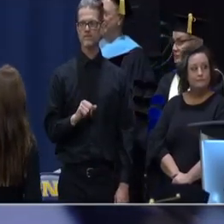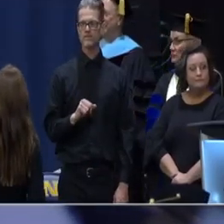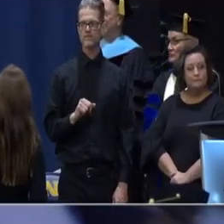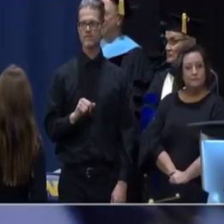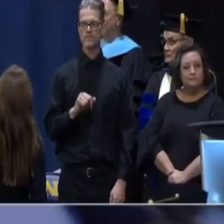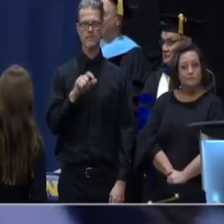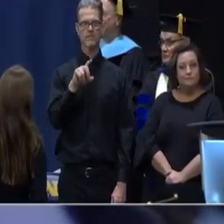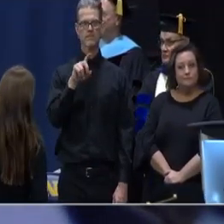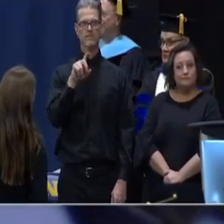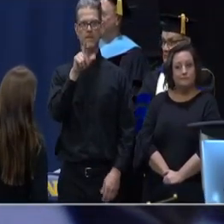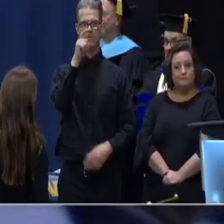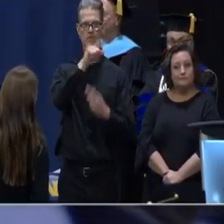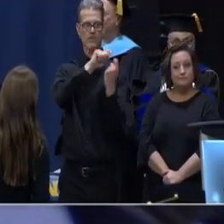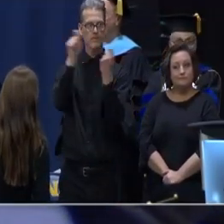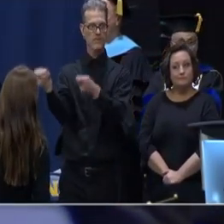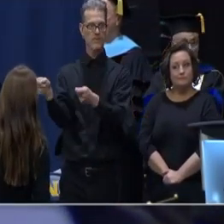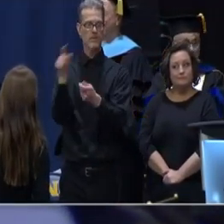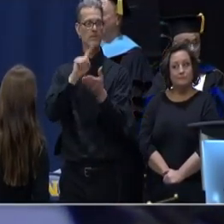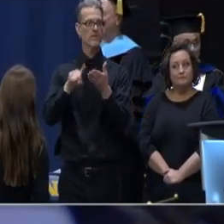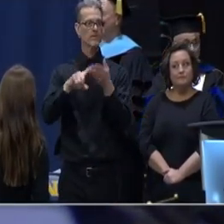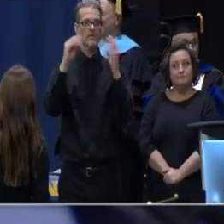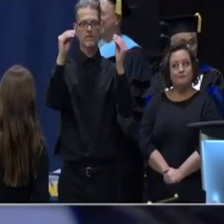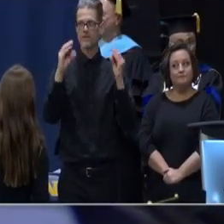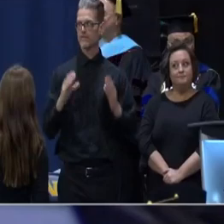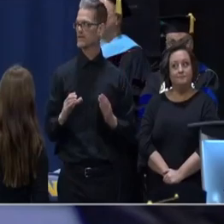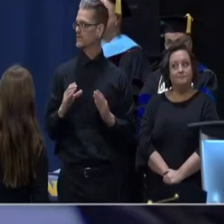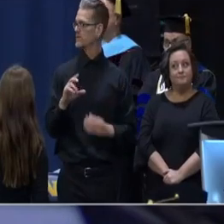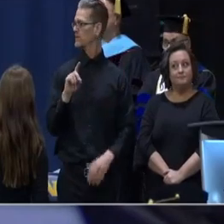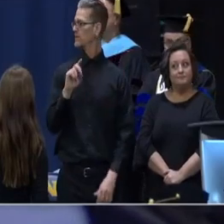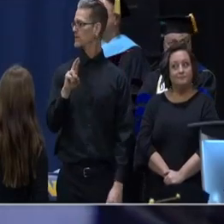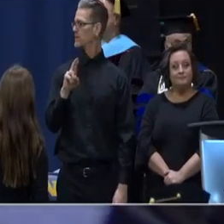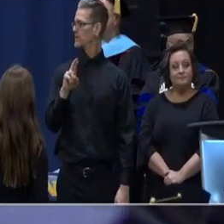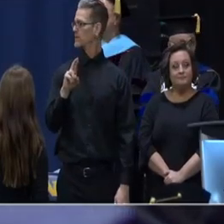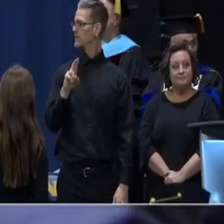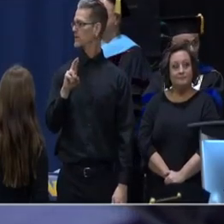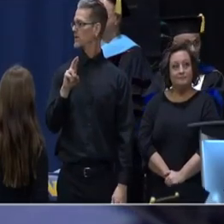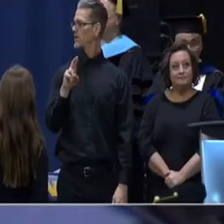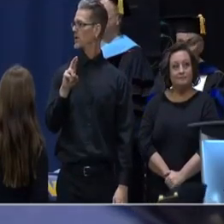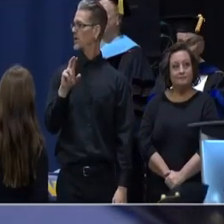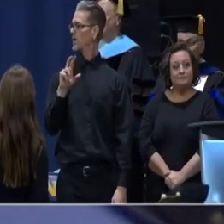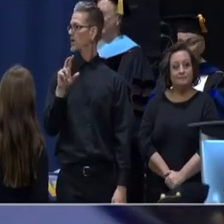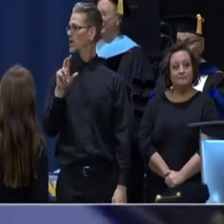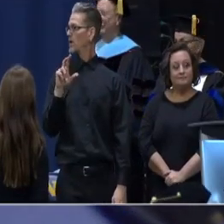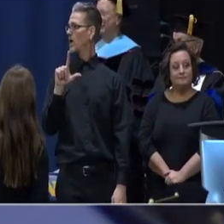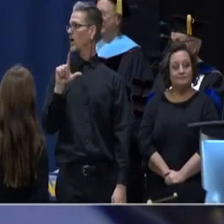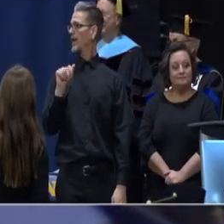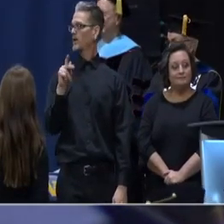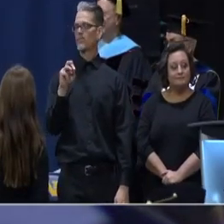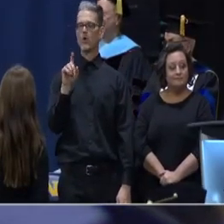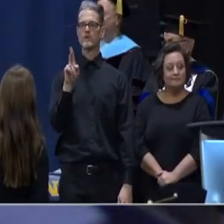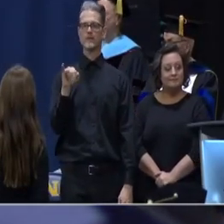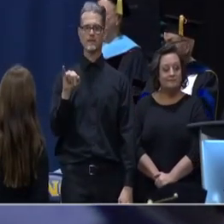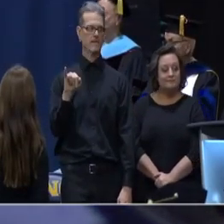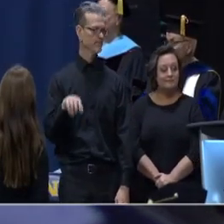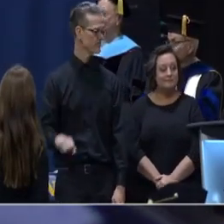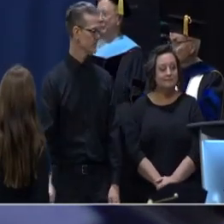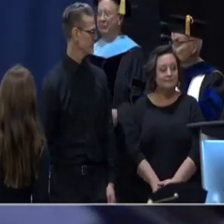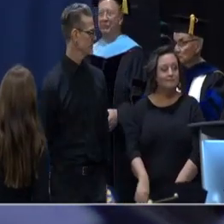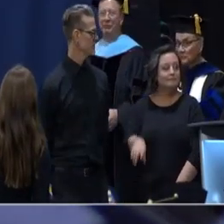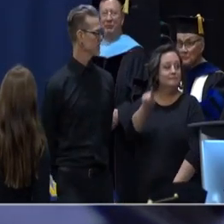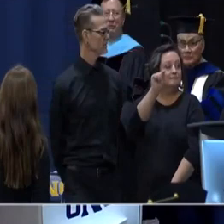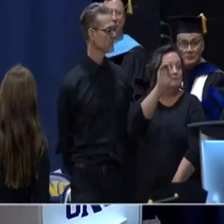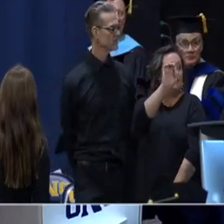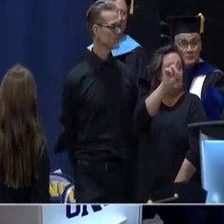Dr. Lindsay is being hooded by a research professor, Dr. Jakubowski. Todd